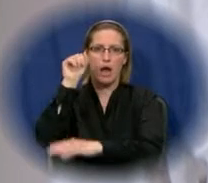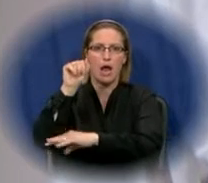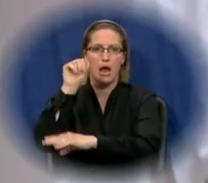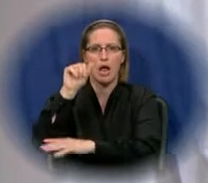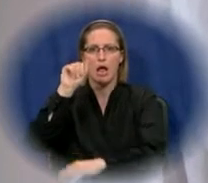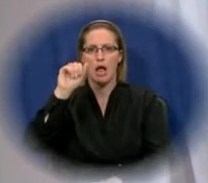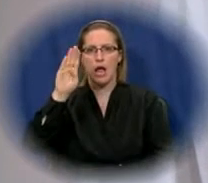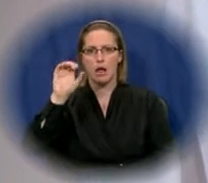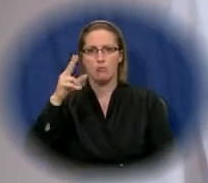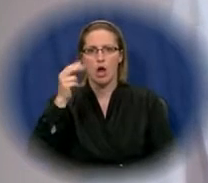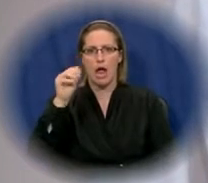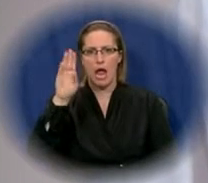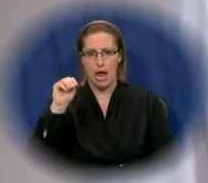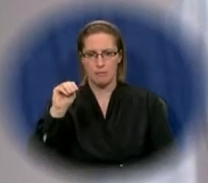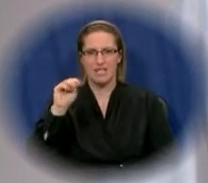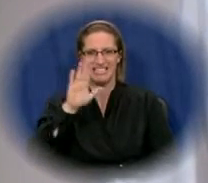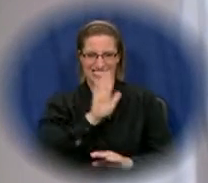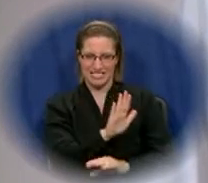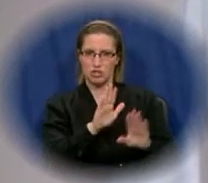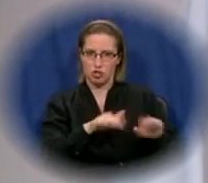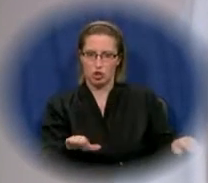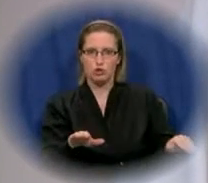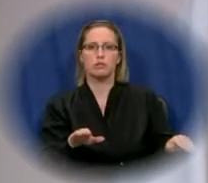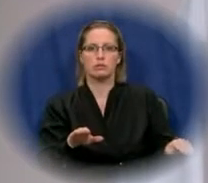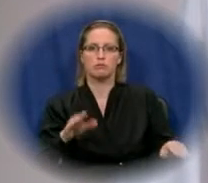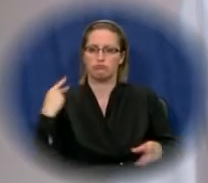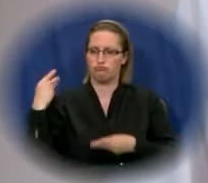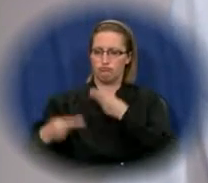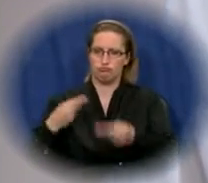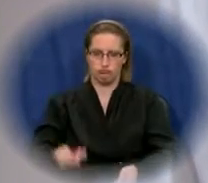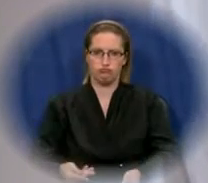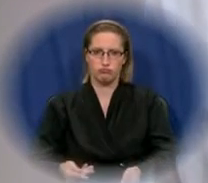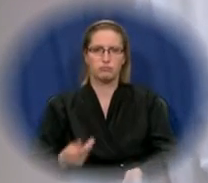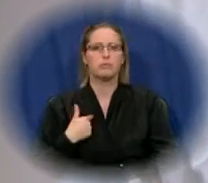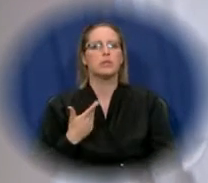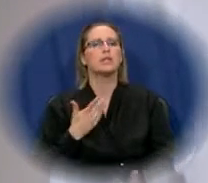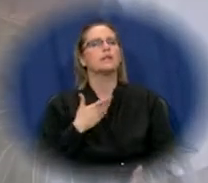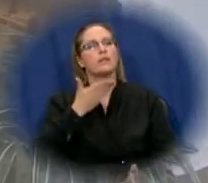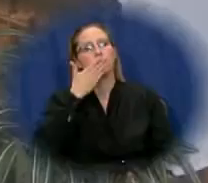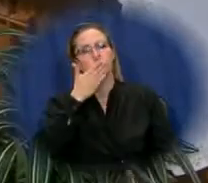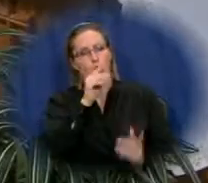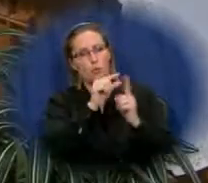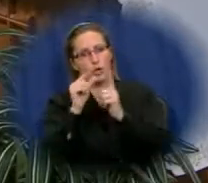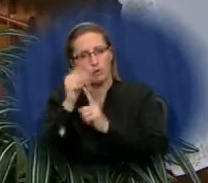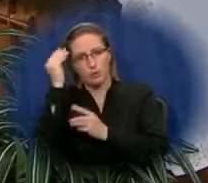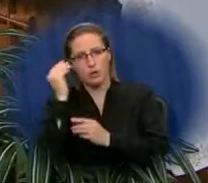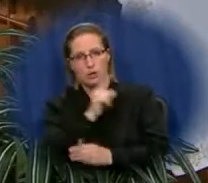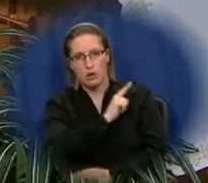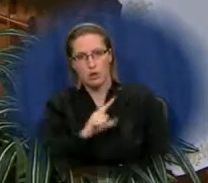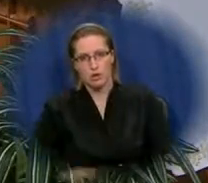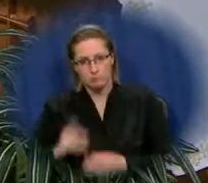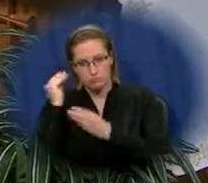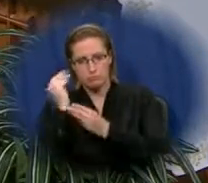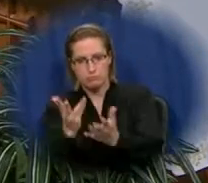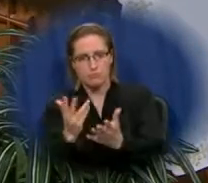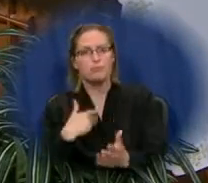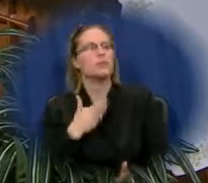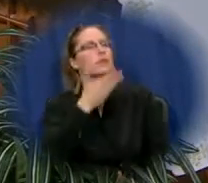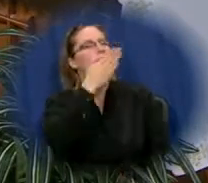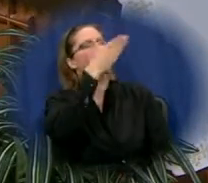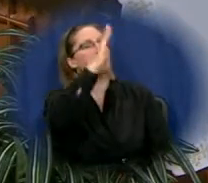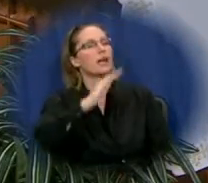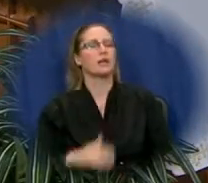heirs according to the promise. The word of the Lord. Thanks be to God.